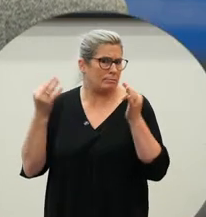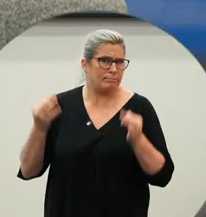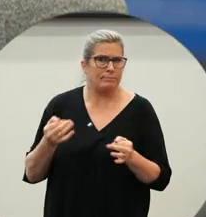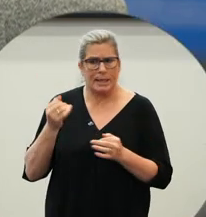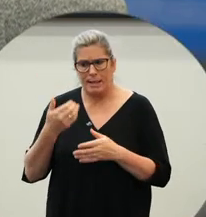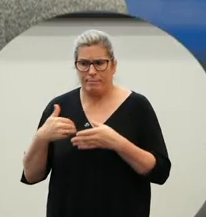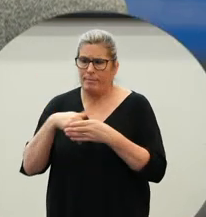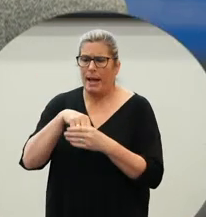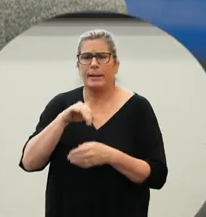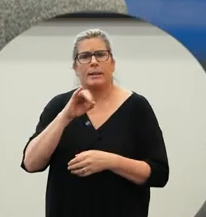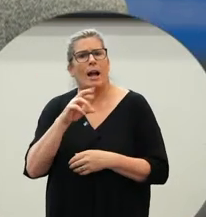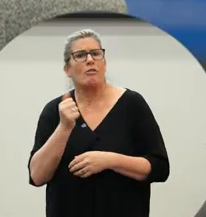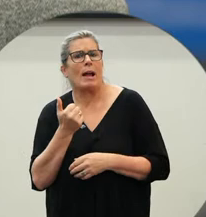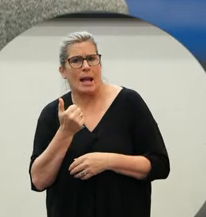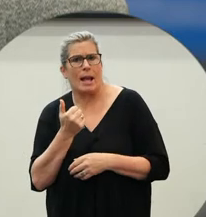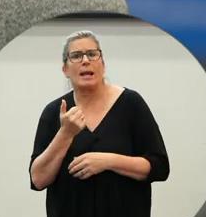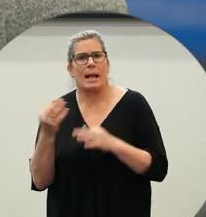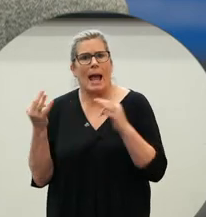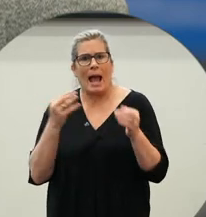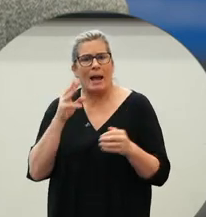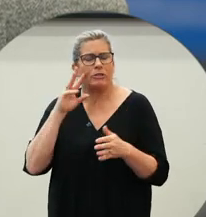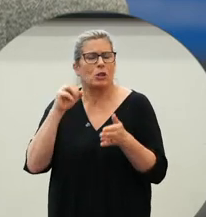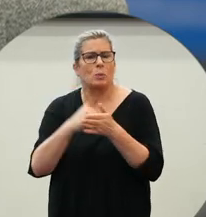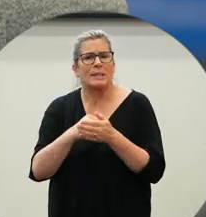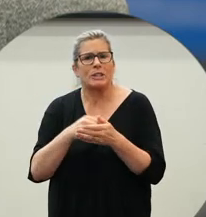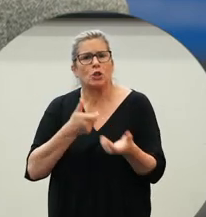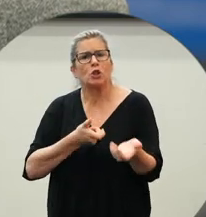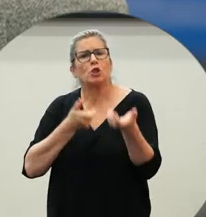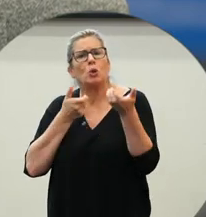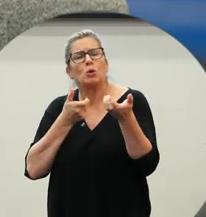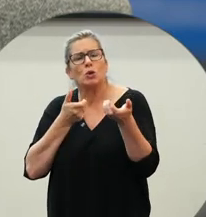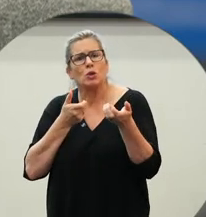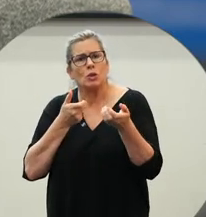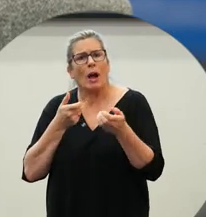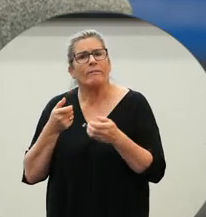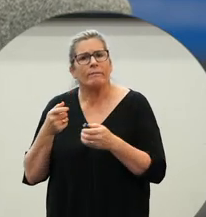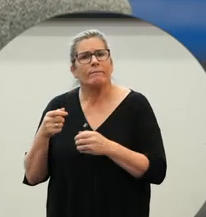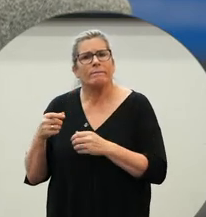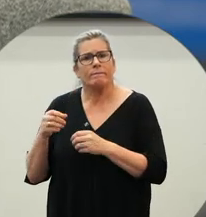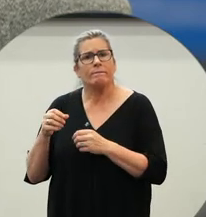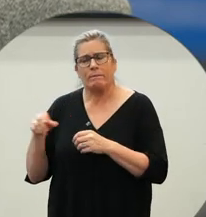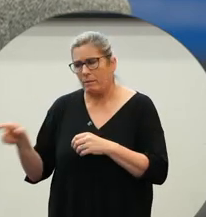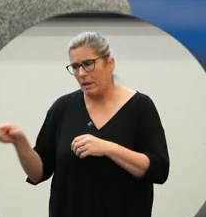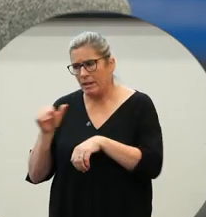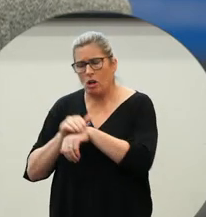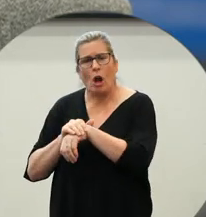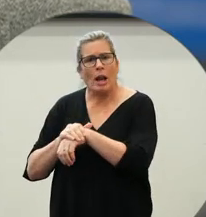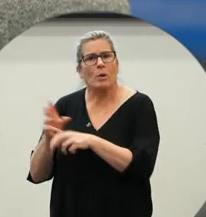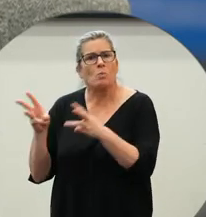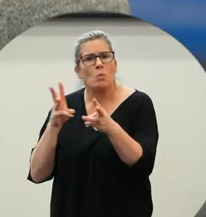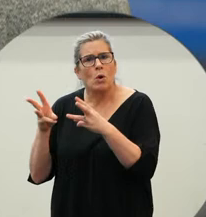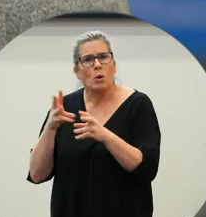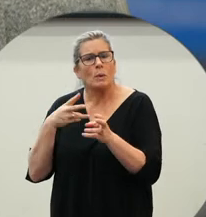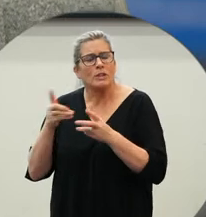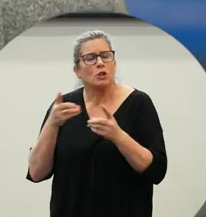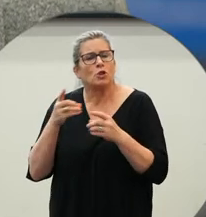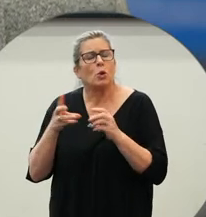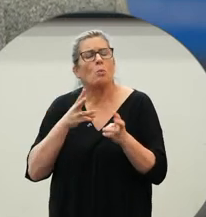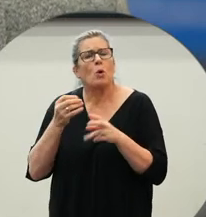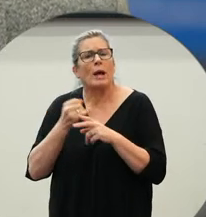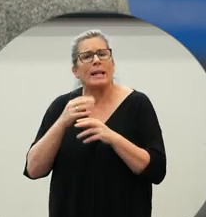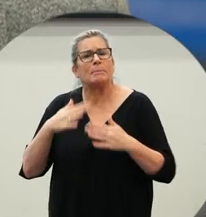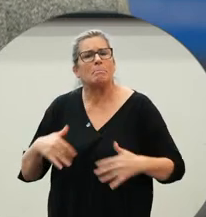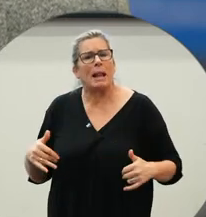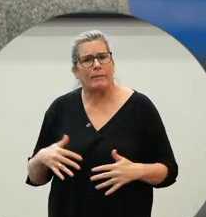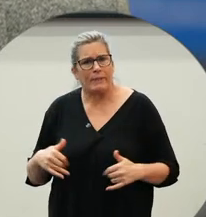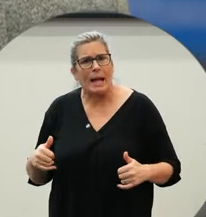IRA after he witnessed the shooting of a co-worker from South Armagh when they were doing work up in Belfast.